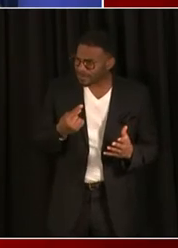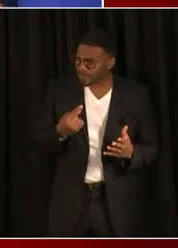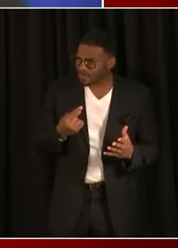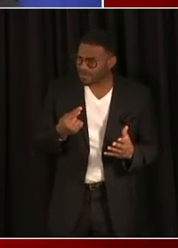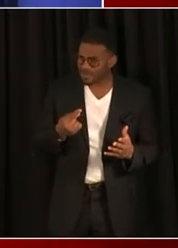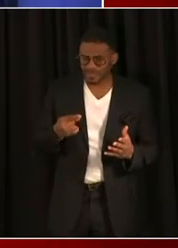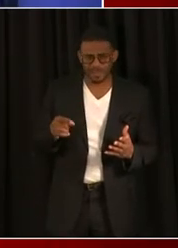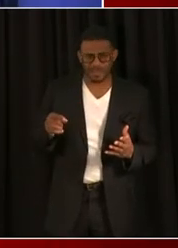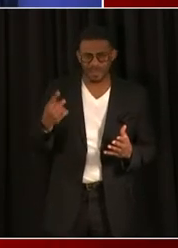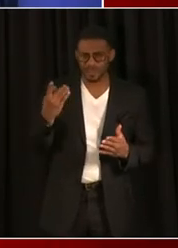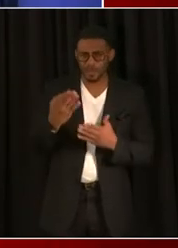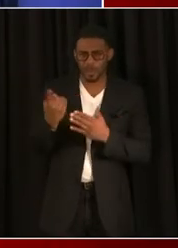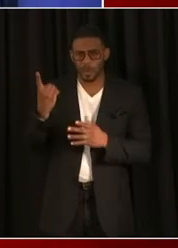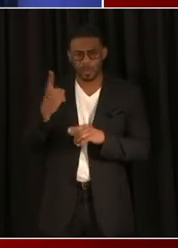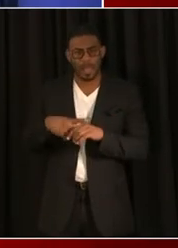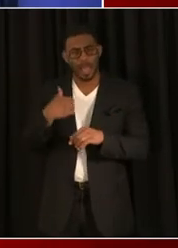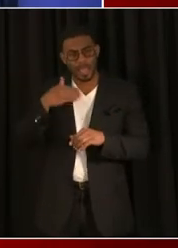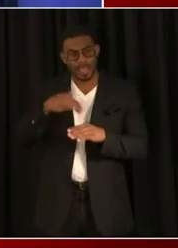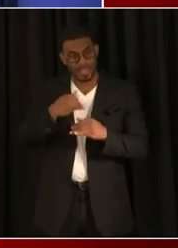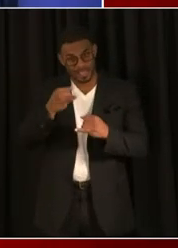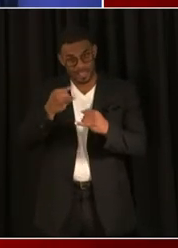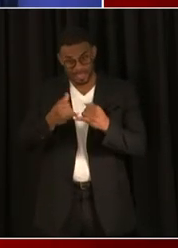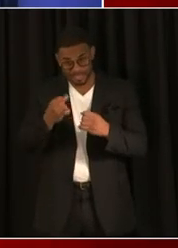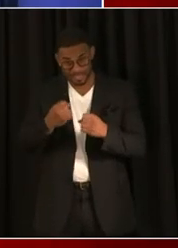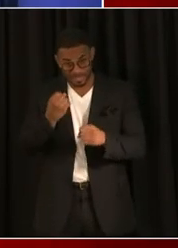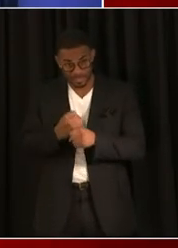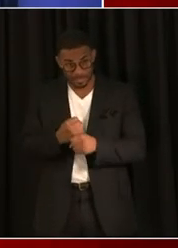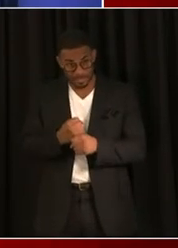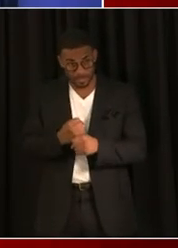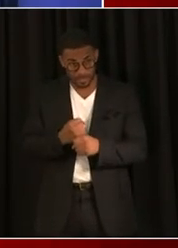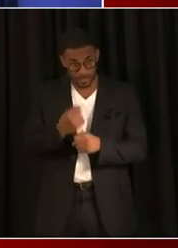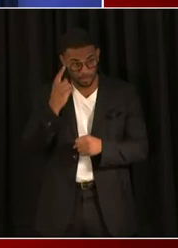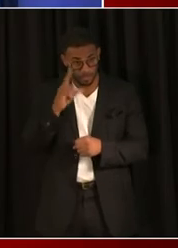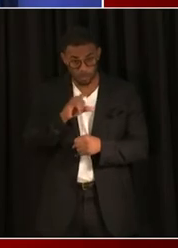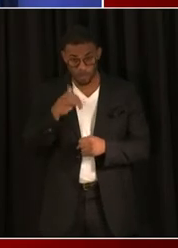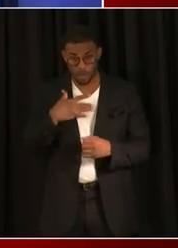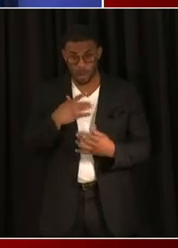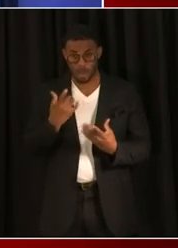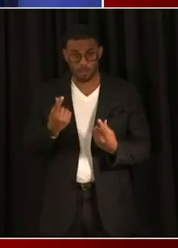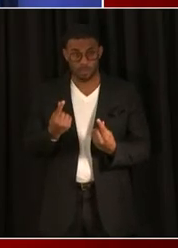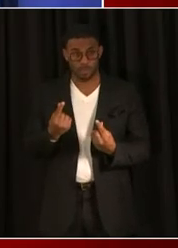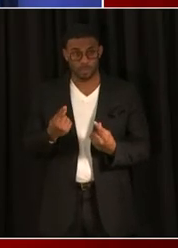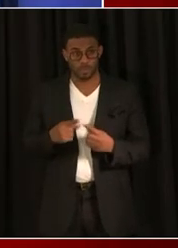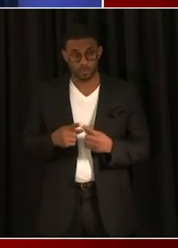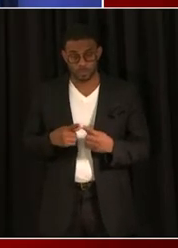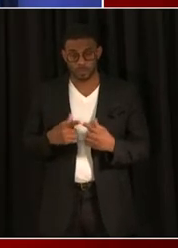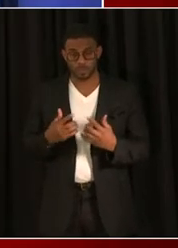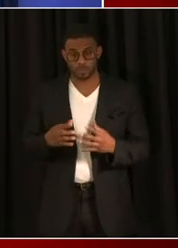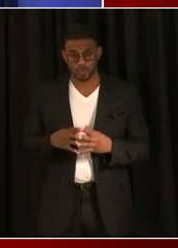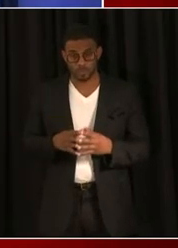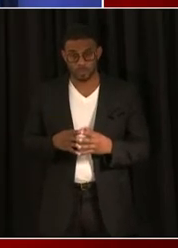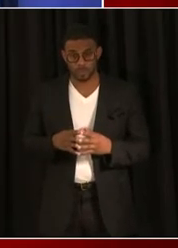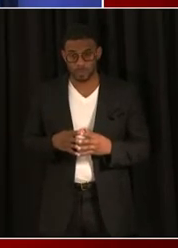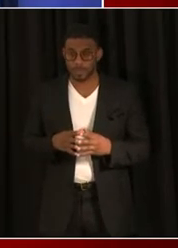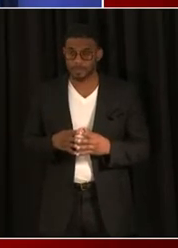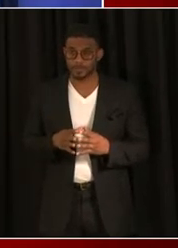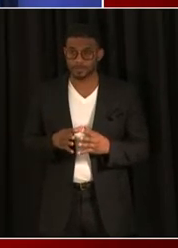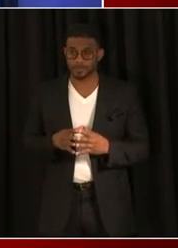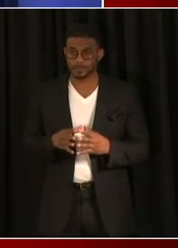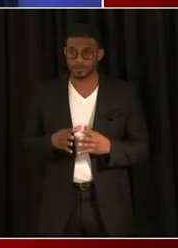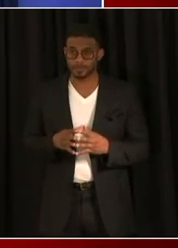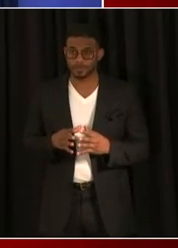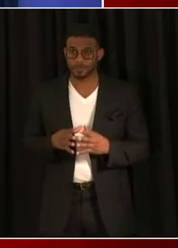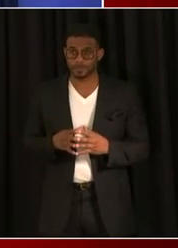told Reynolds once, but at the end of this year, what we would like to do is to